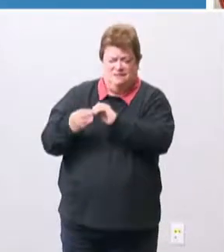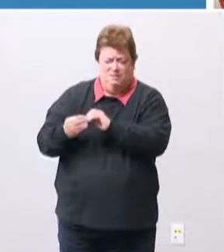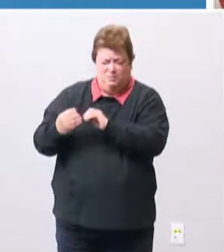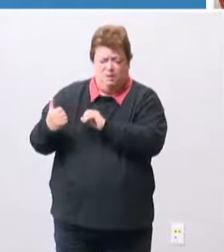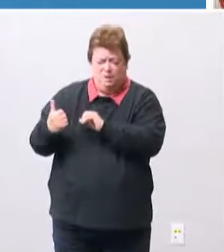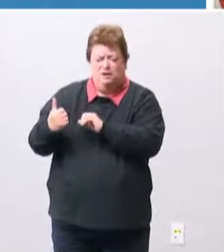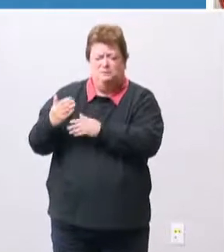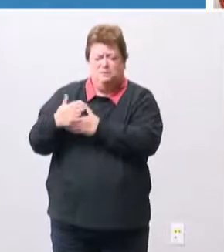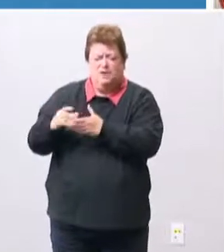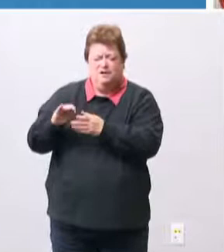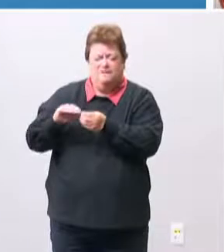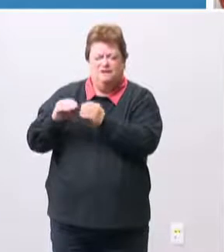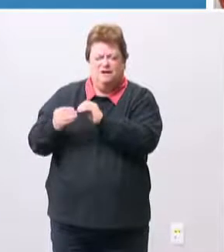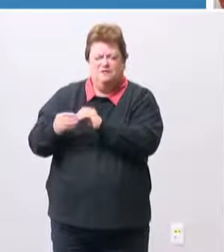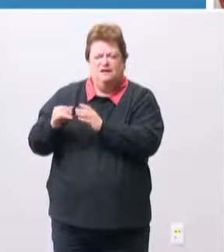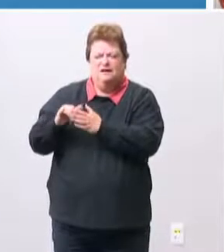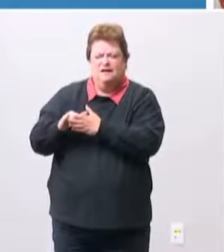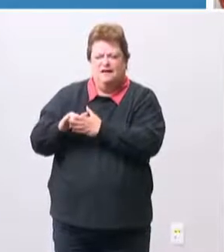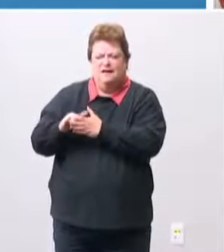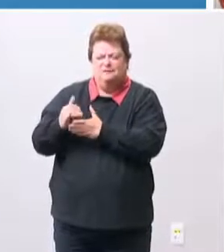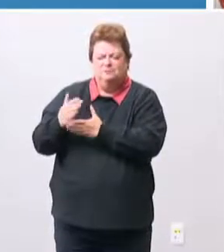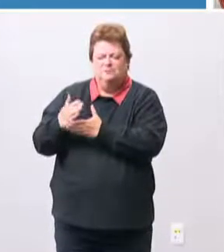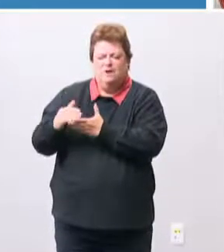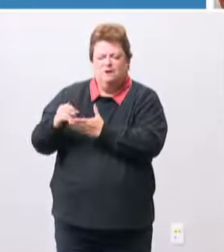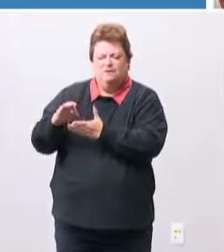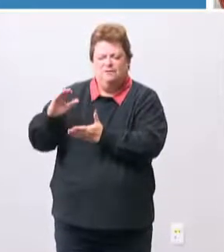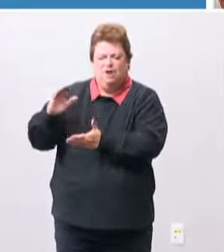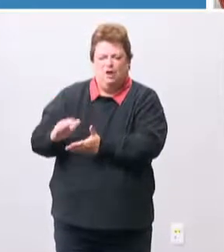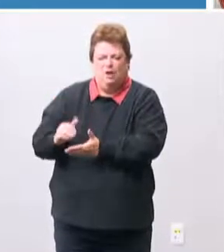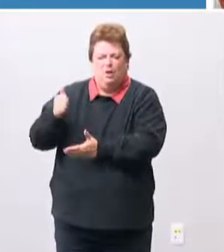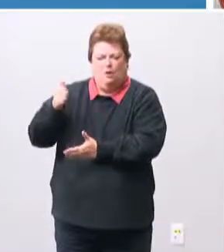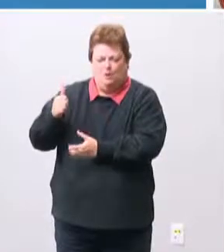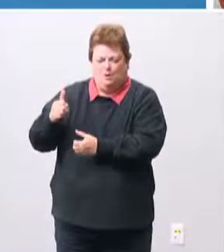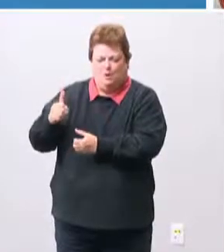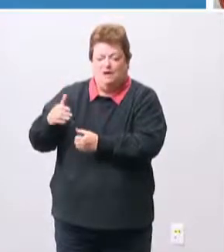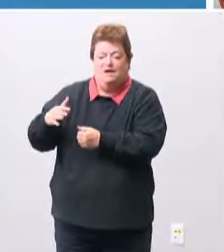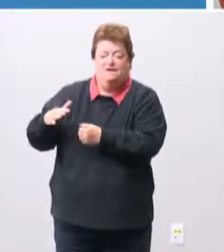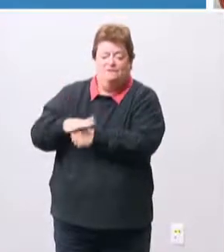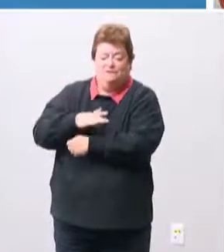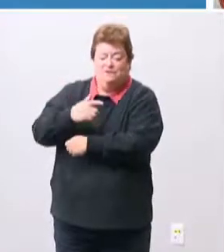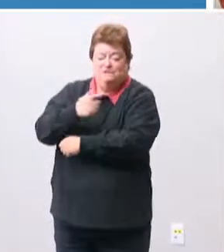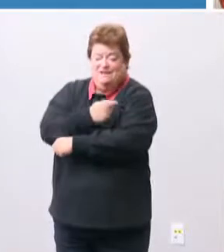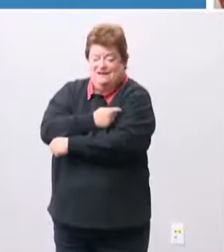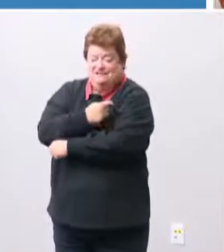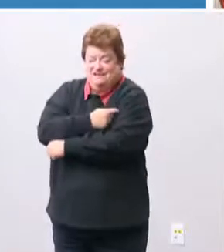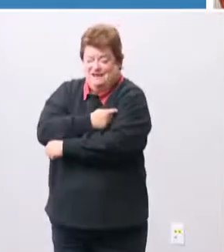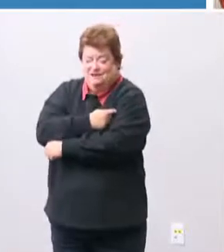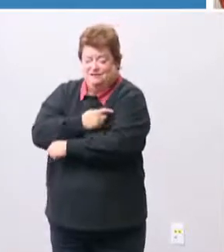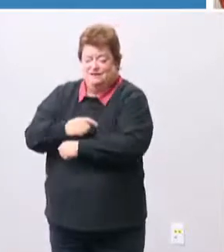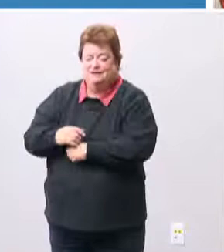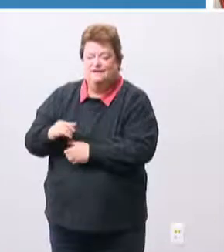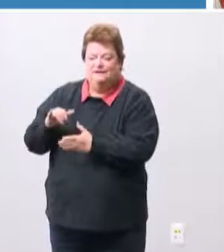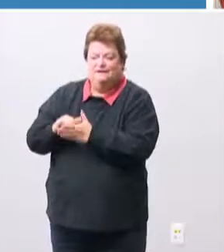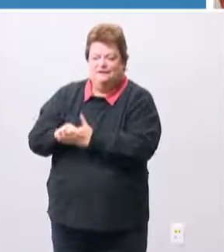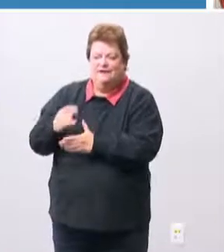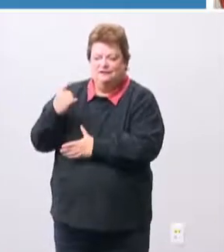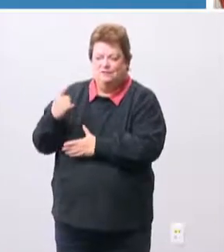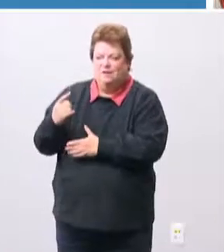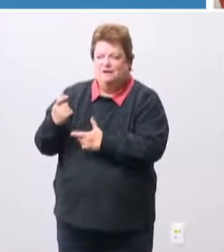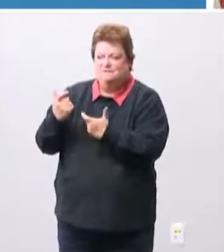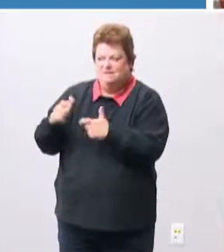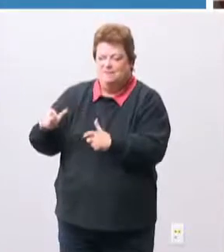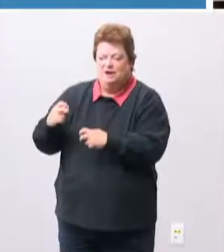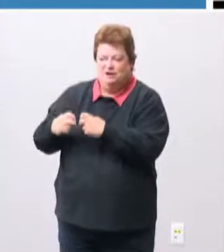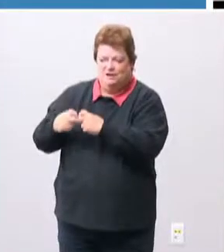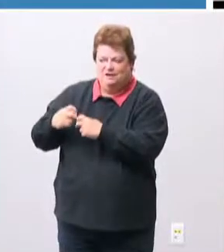of the demographic that has a lower fully vaccinated rate. That's one of the bigger